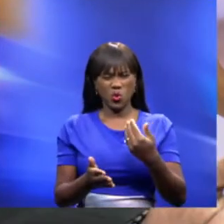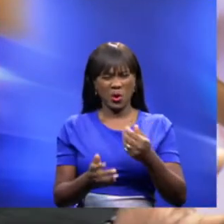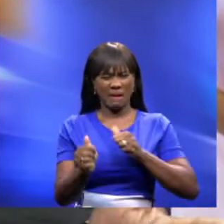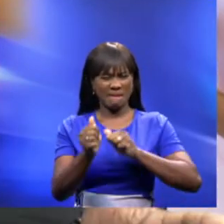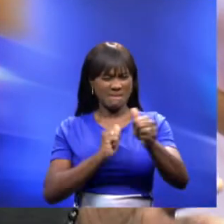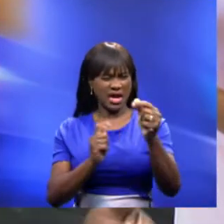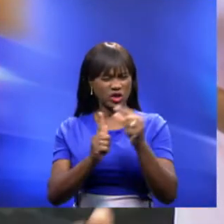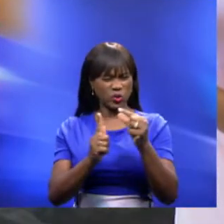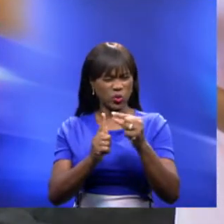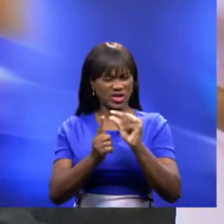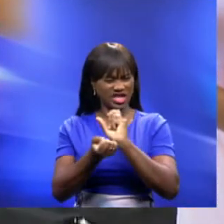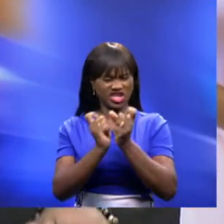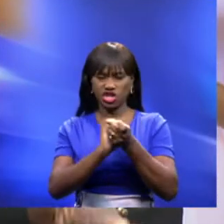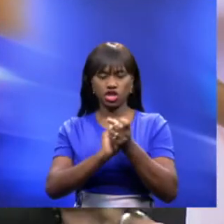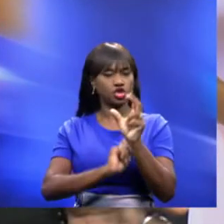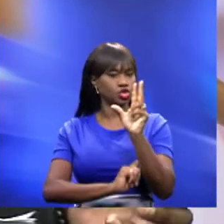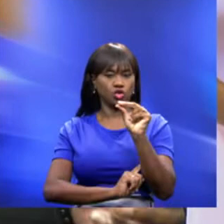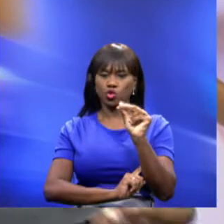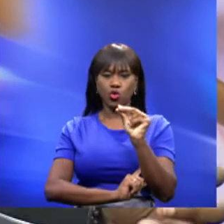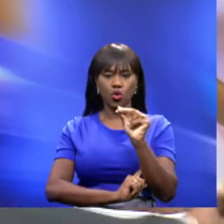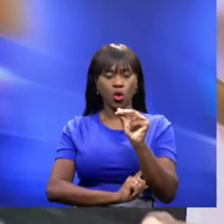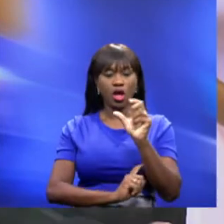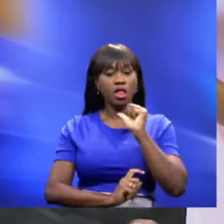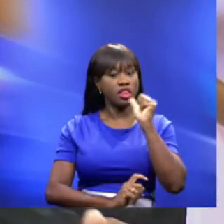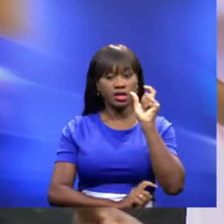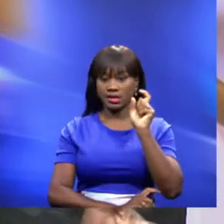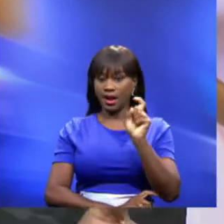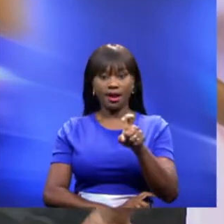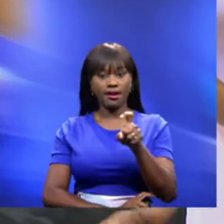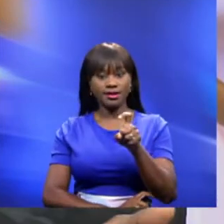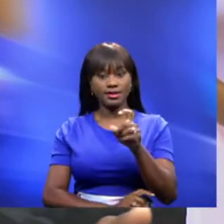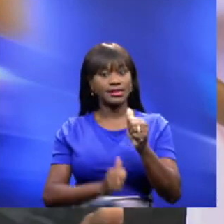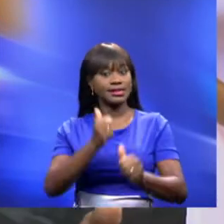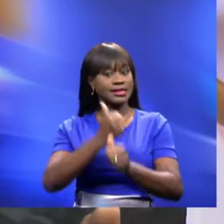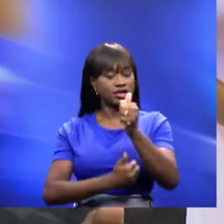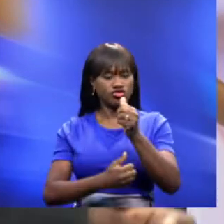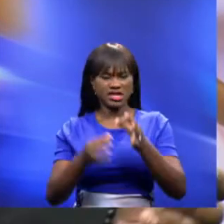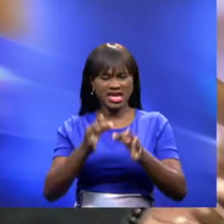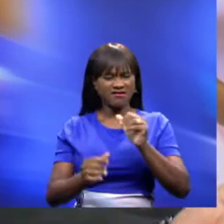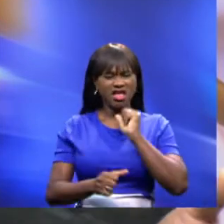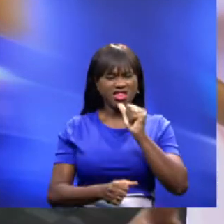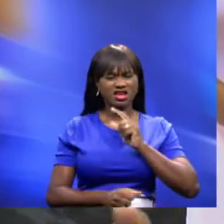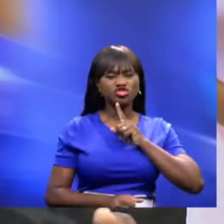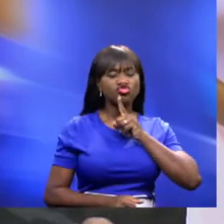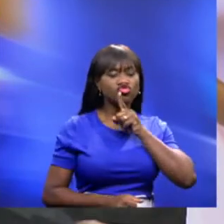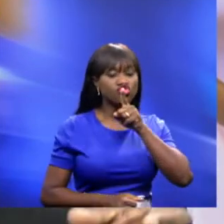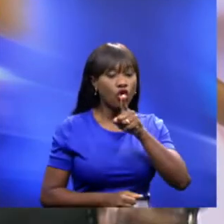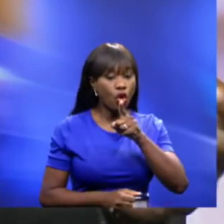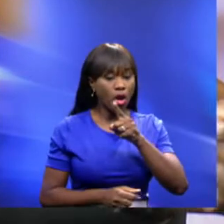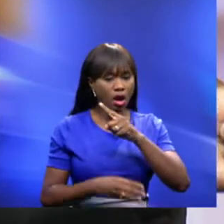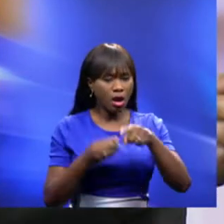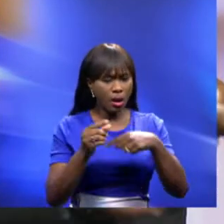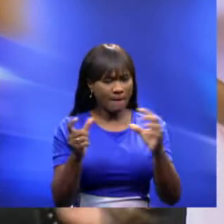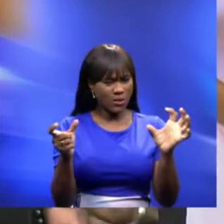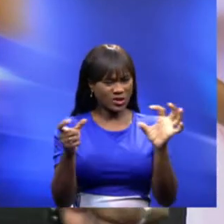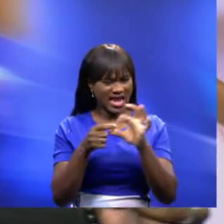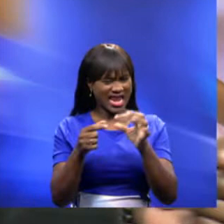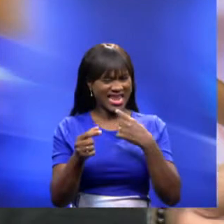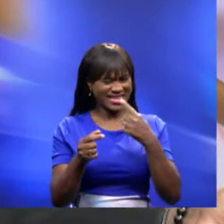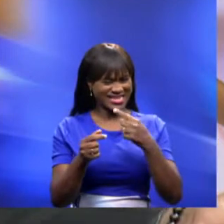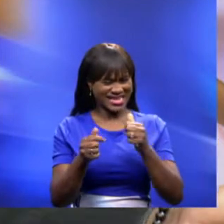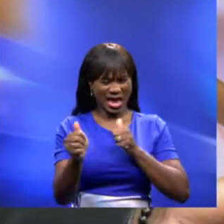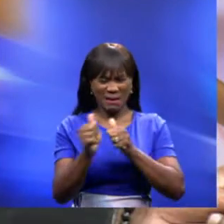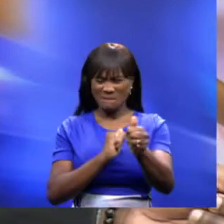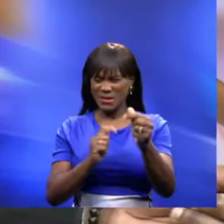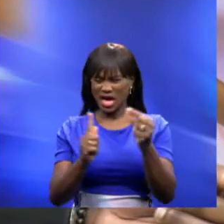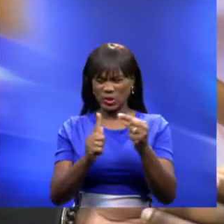to any particular thing, and you would now click the link. If you're not sure about a link that comes in and telling you your password expire,